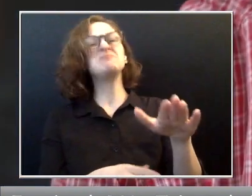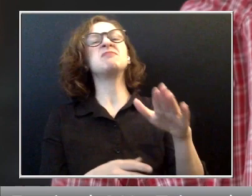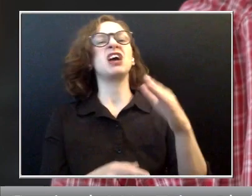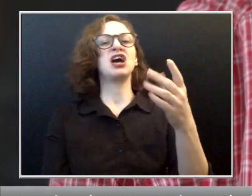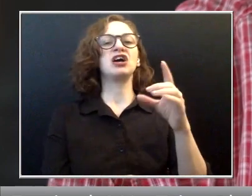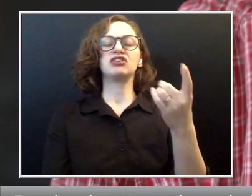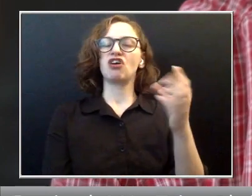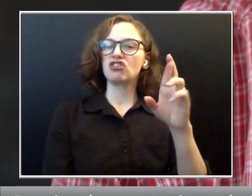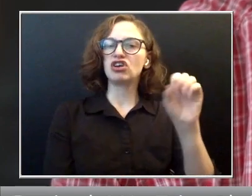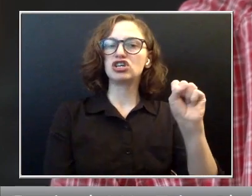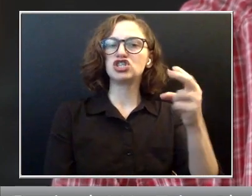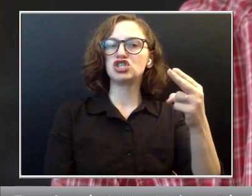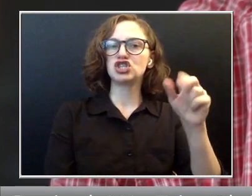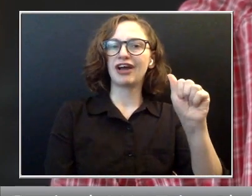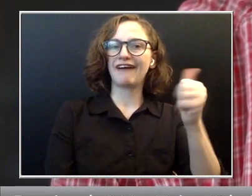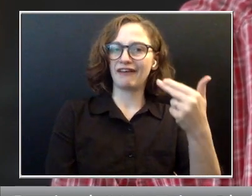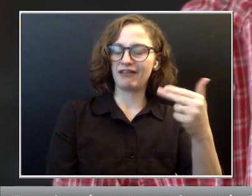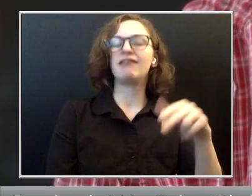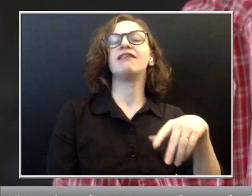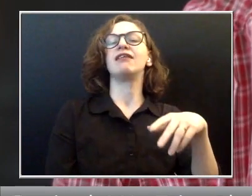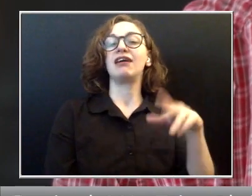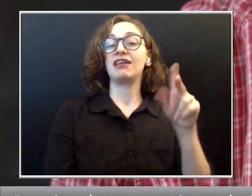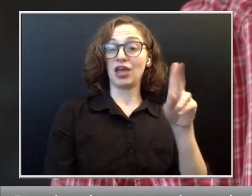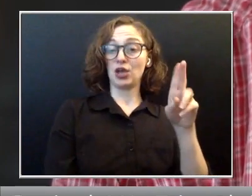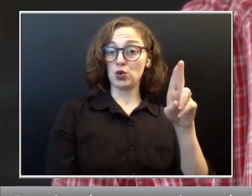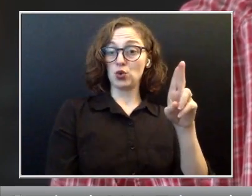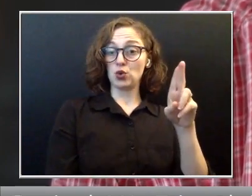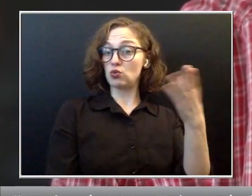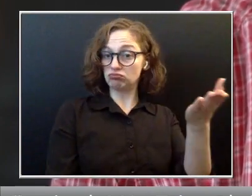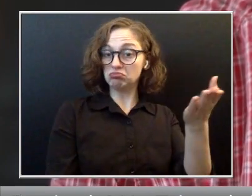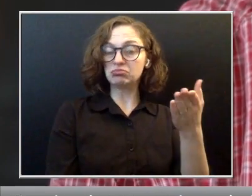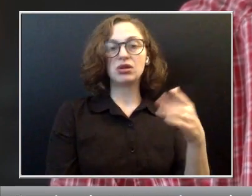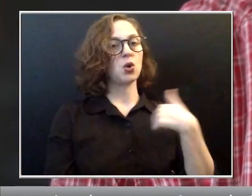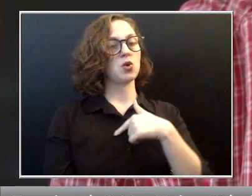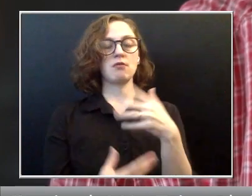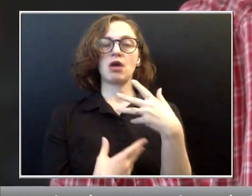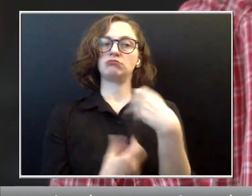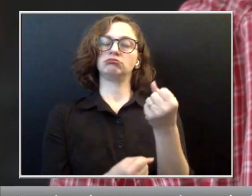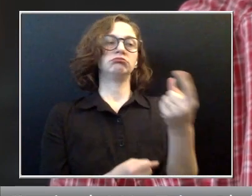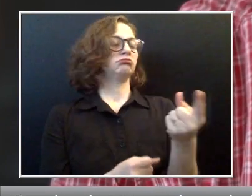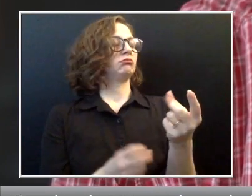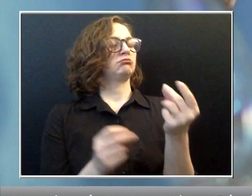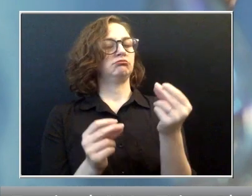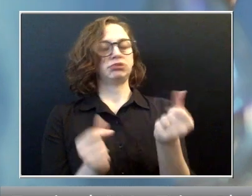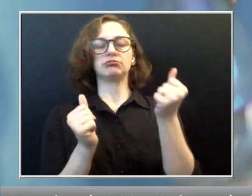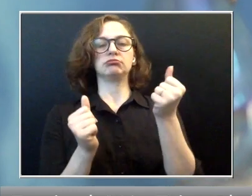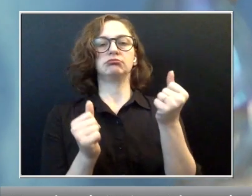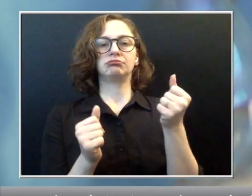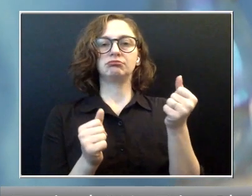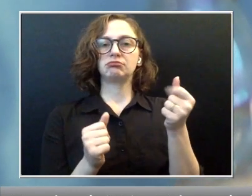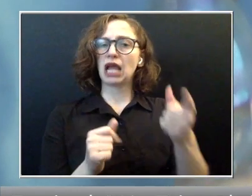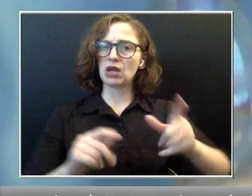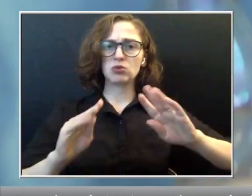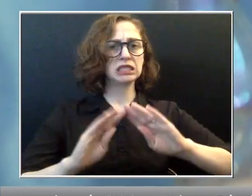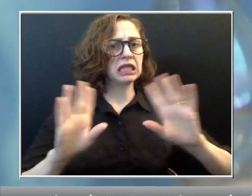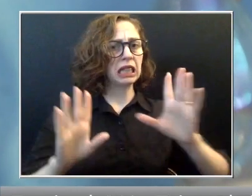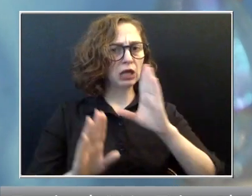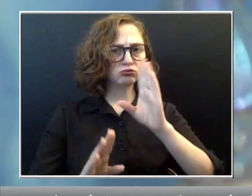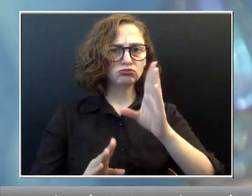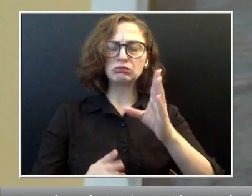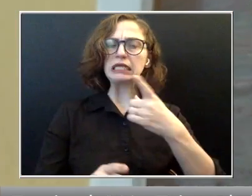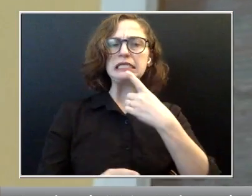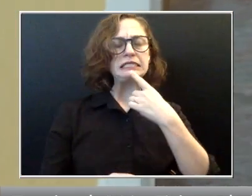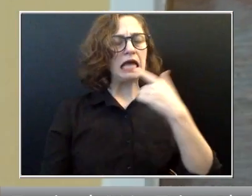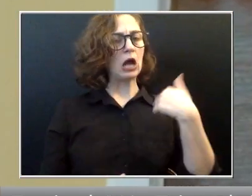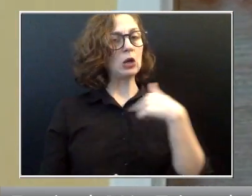in Dr. Shah from day one. I mean, he put it right out there and told us we diagnose, we set a